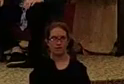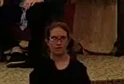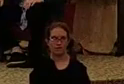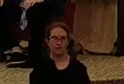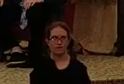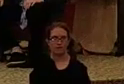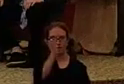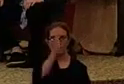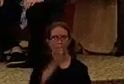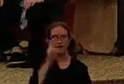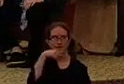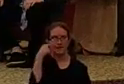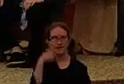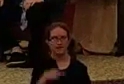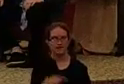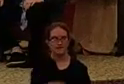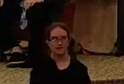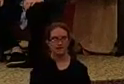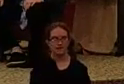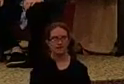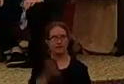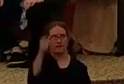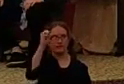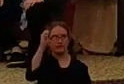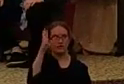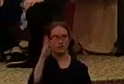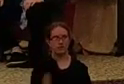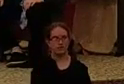So God says, Jacob,